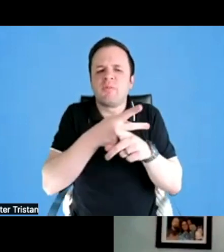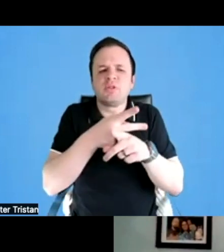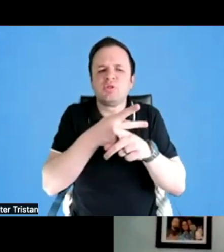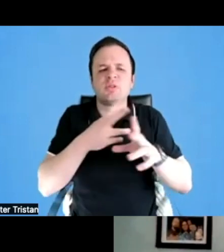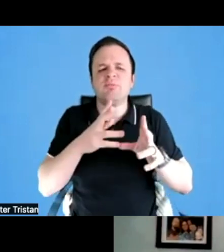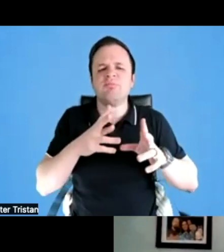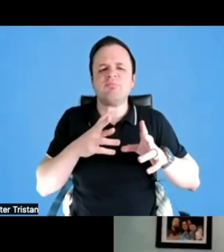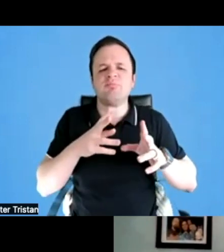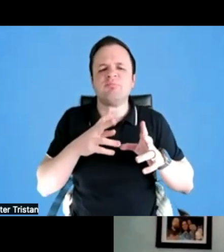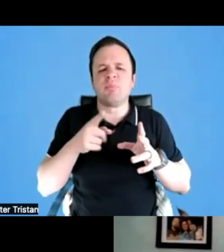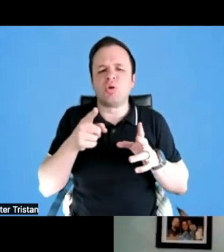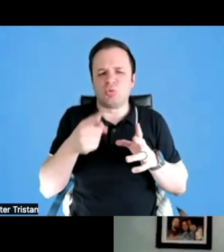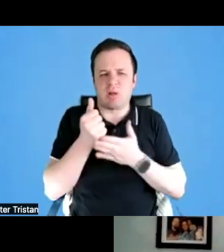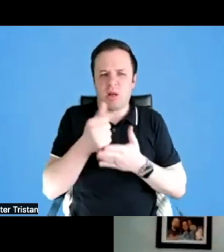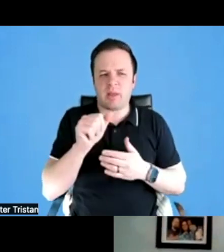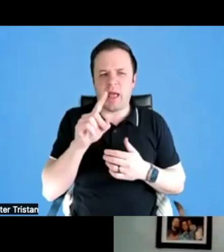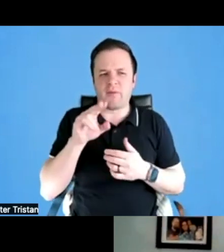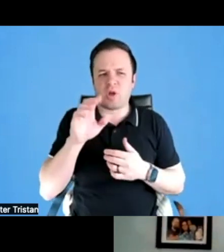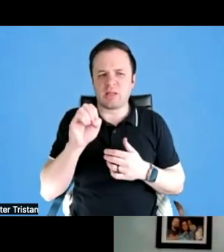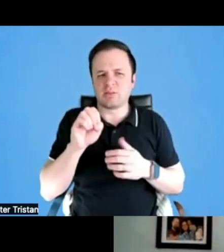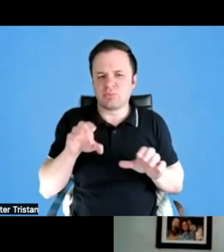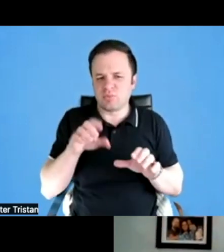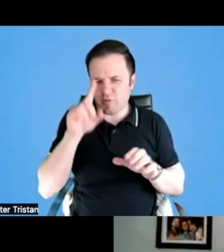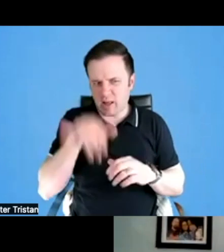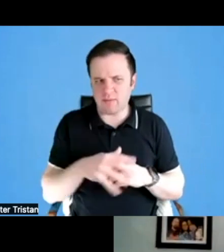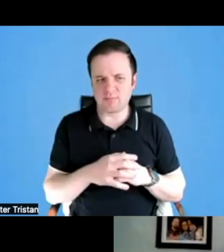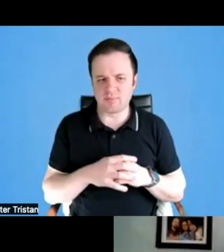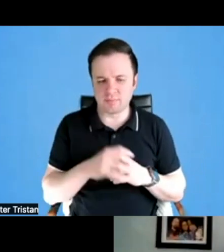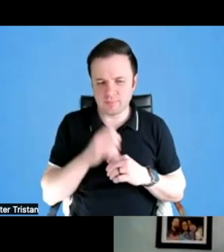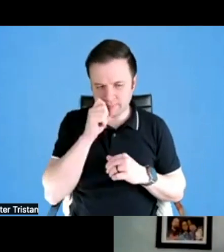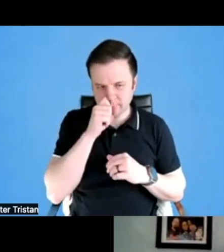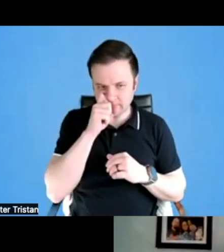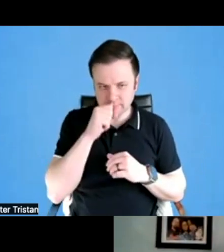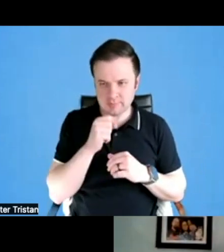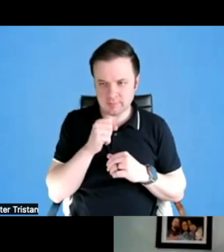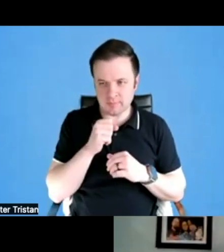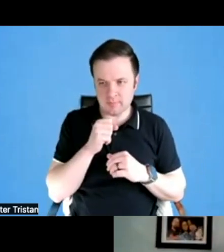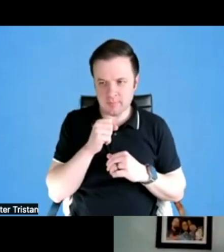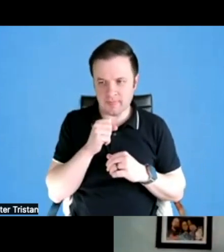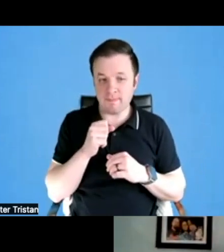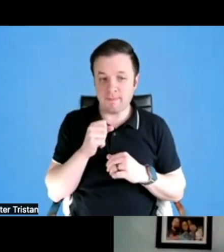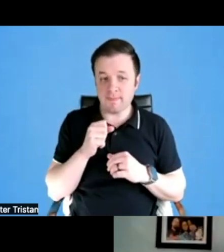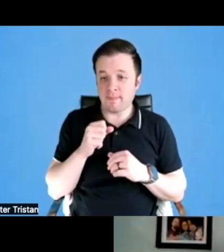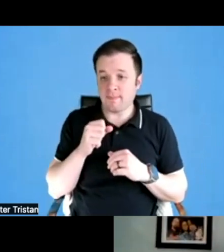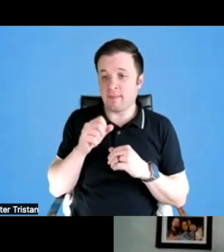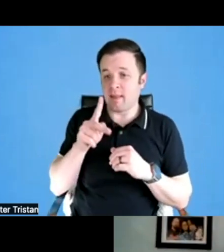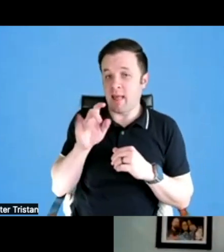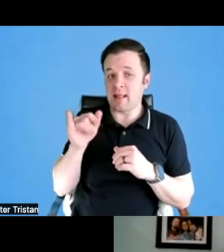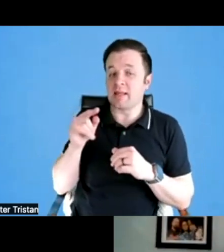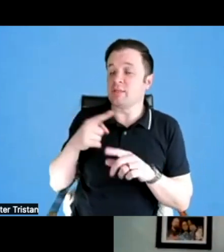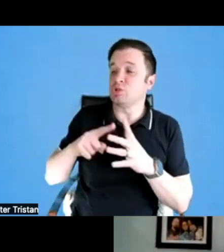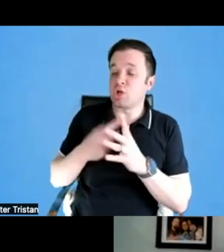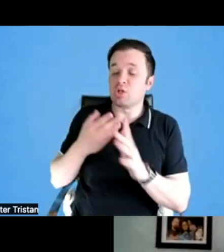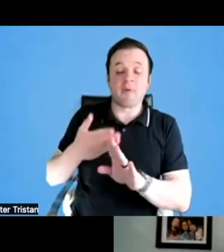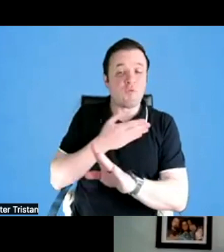that you're helping advocates deal with that? Yeah, we think it starts even before the hire, right? So